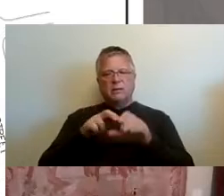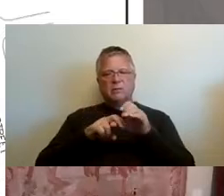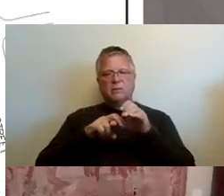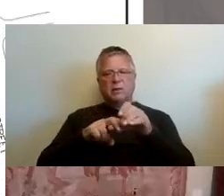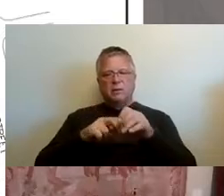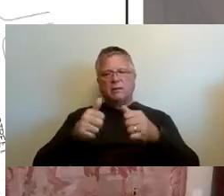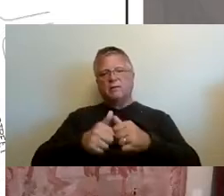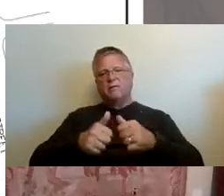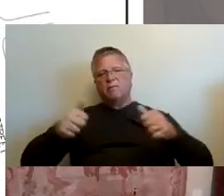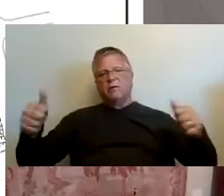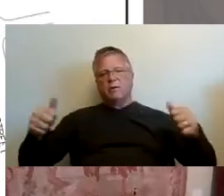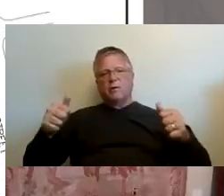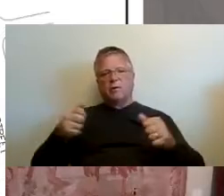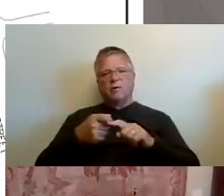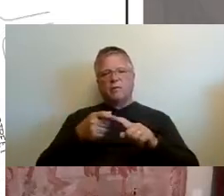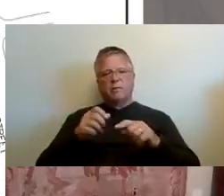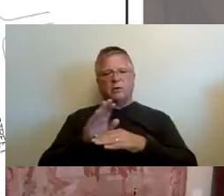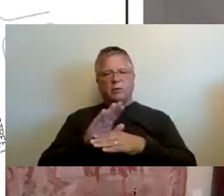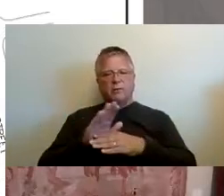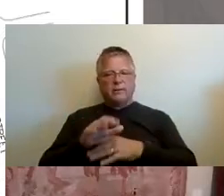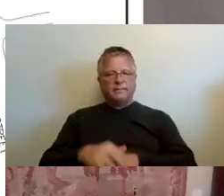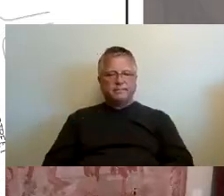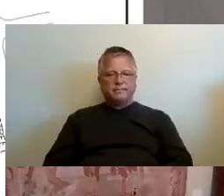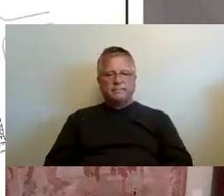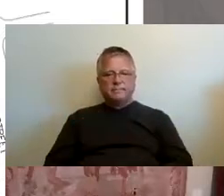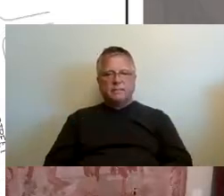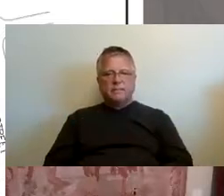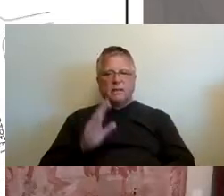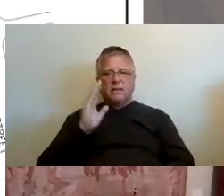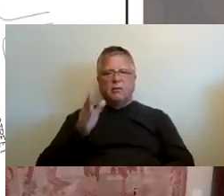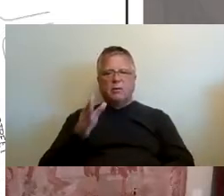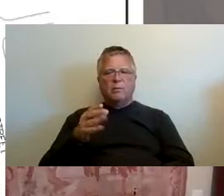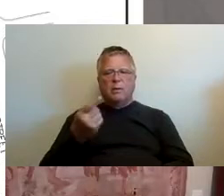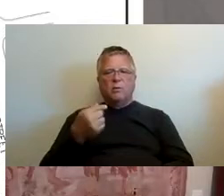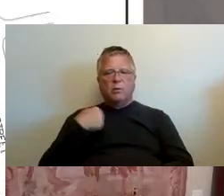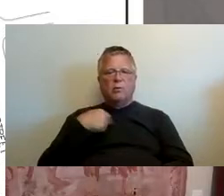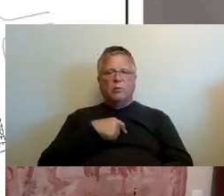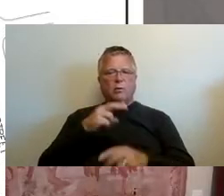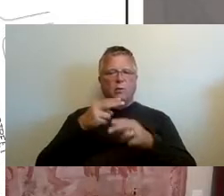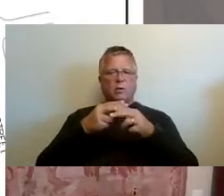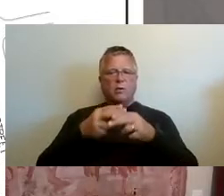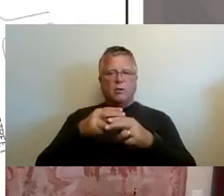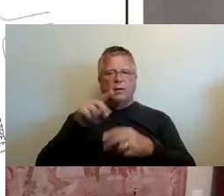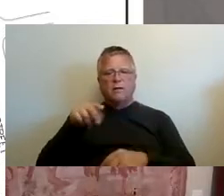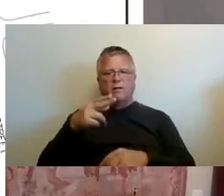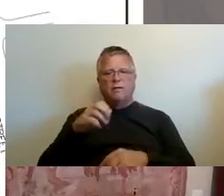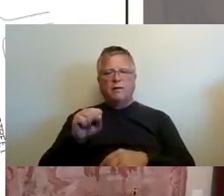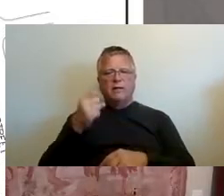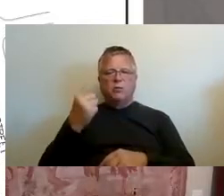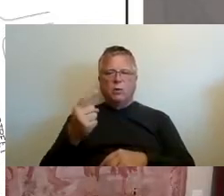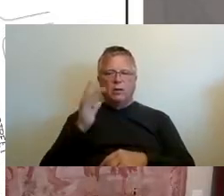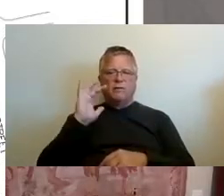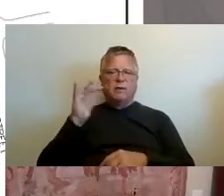the way of traffic there. And that will be what we are terming the phase 1 of the